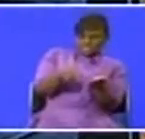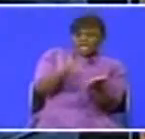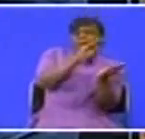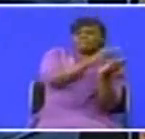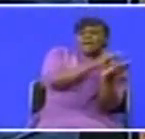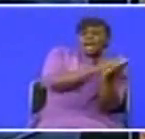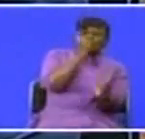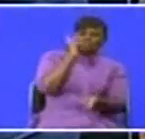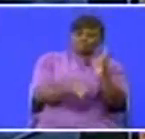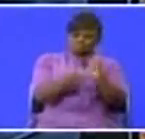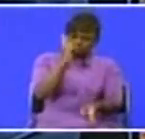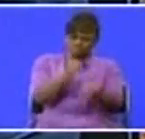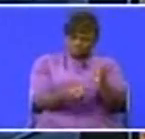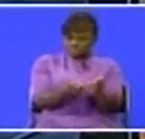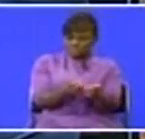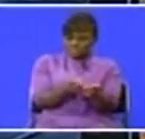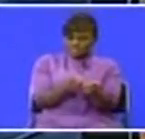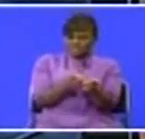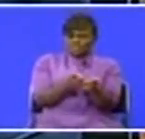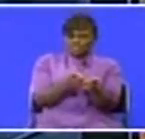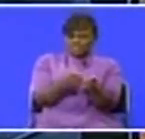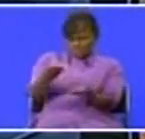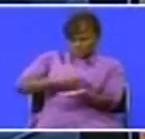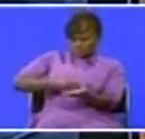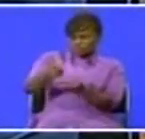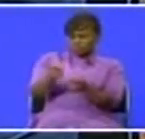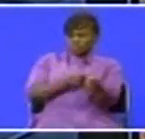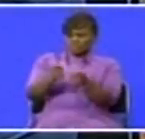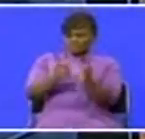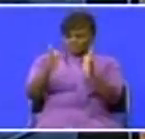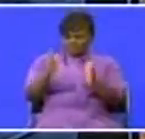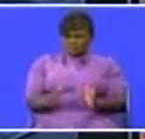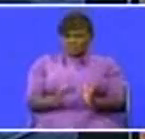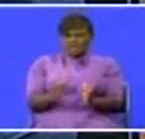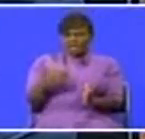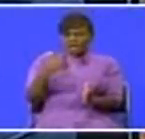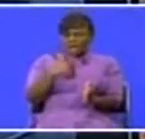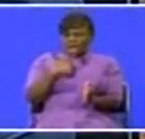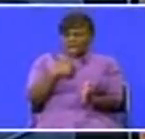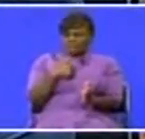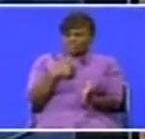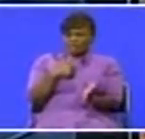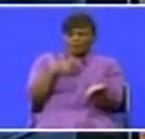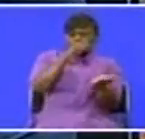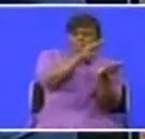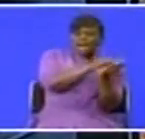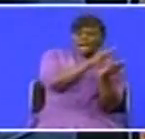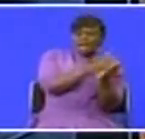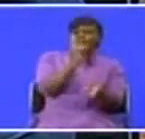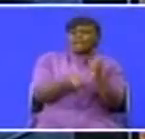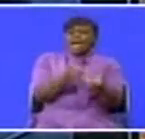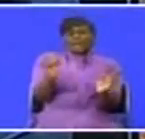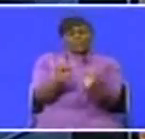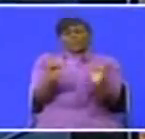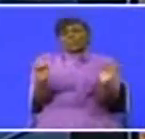So the importance of a receiver manager is to ensure that we don't have a situation where we have a bank run